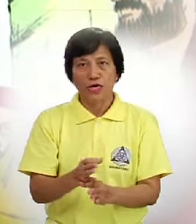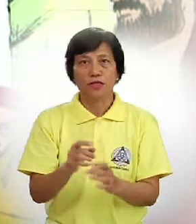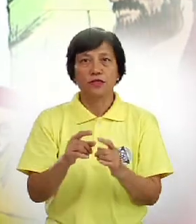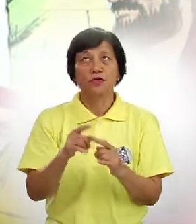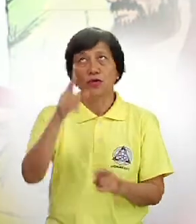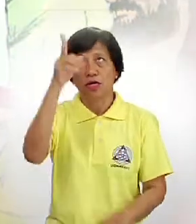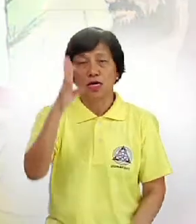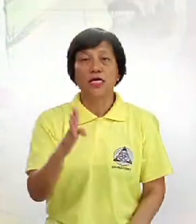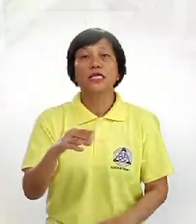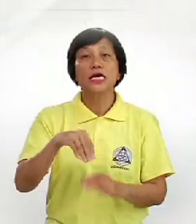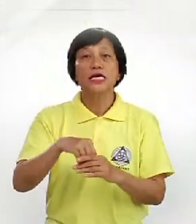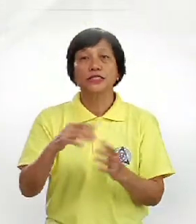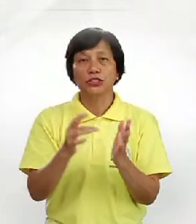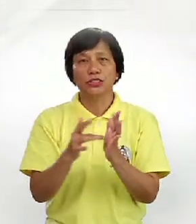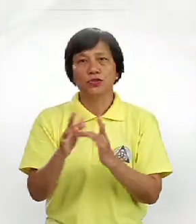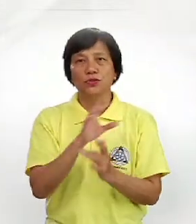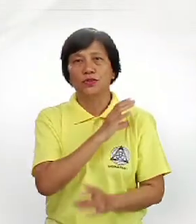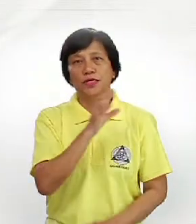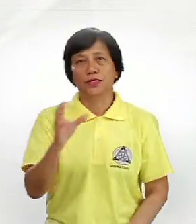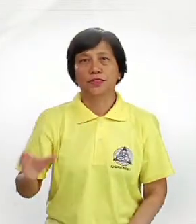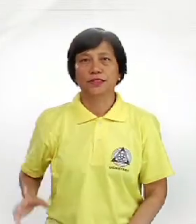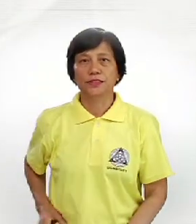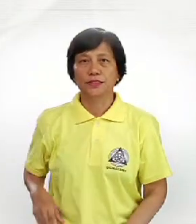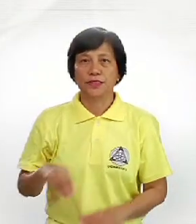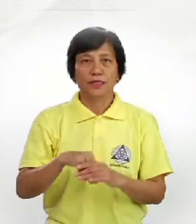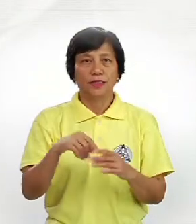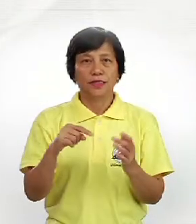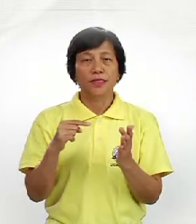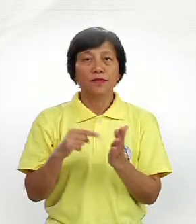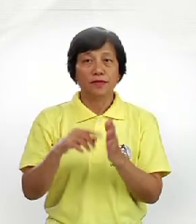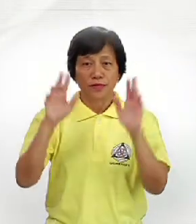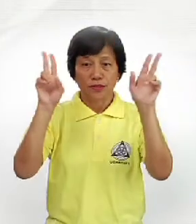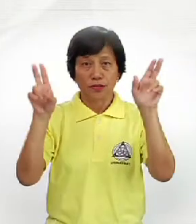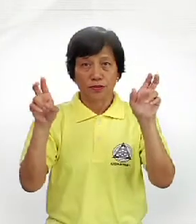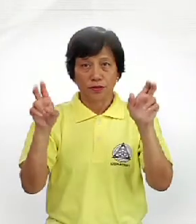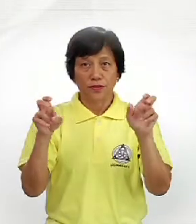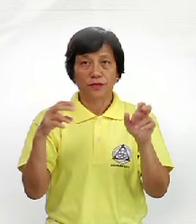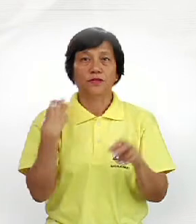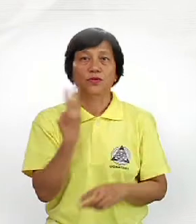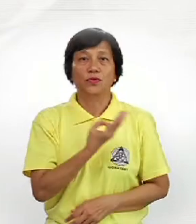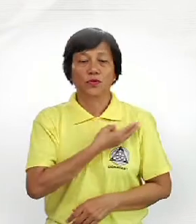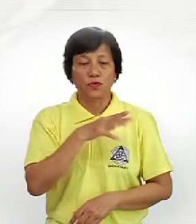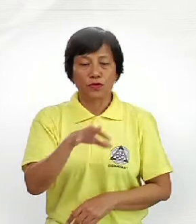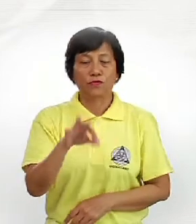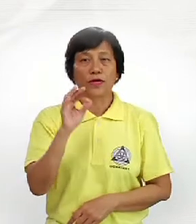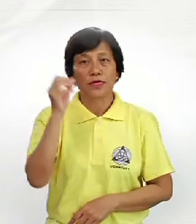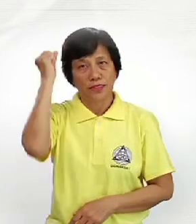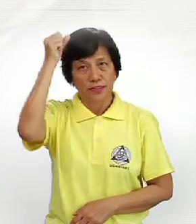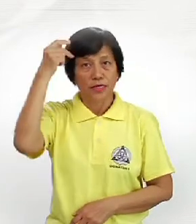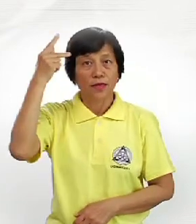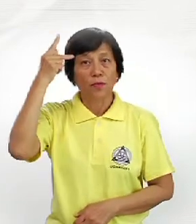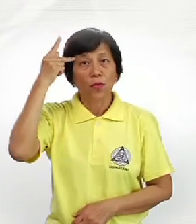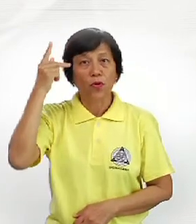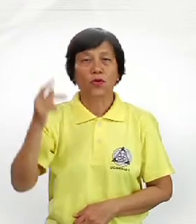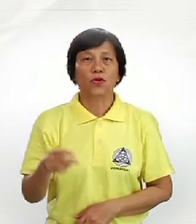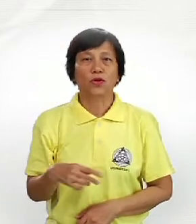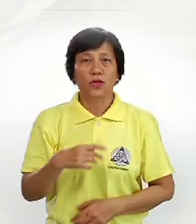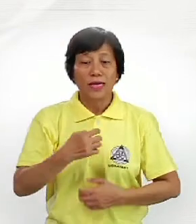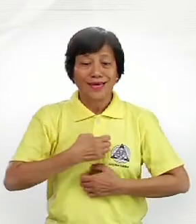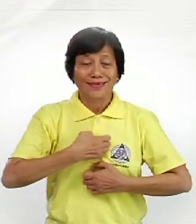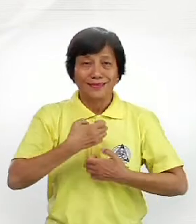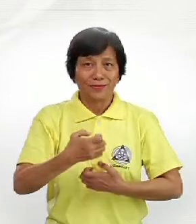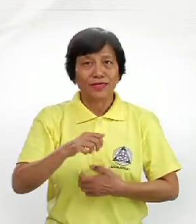Jesus Christ. In this context, we find St. Paul